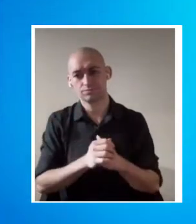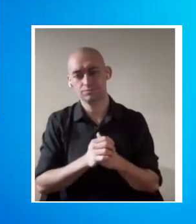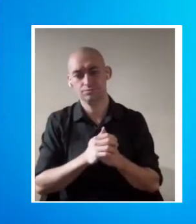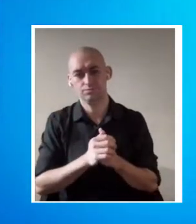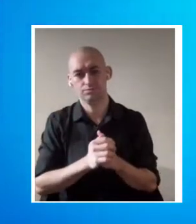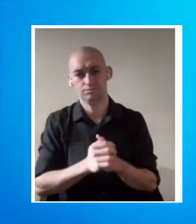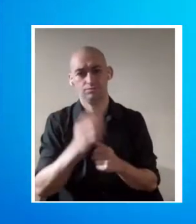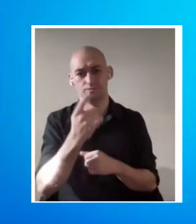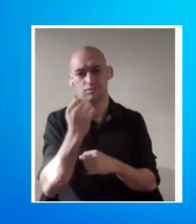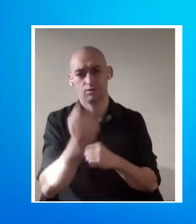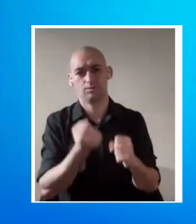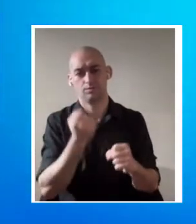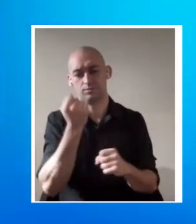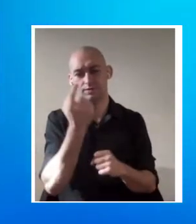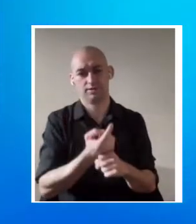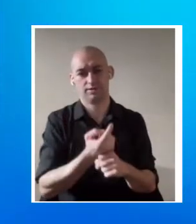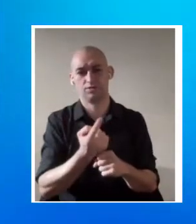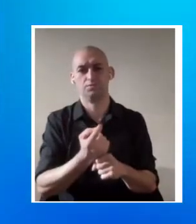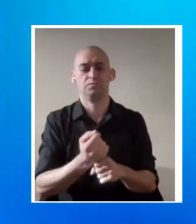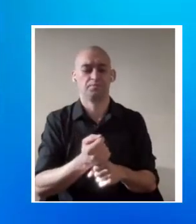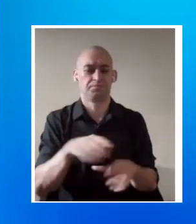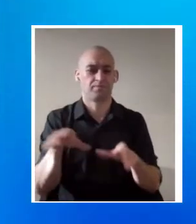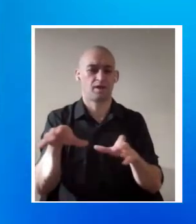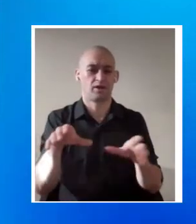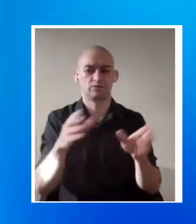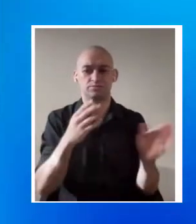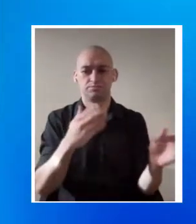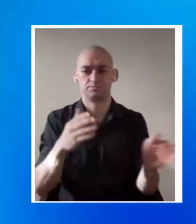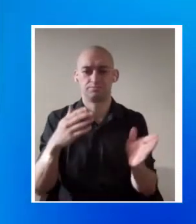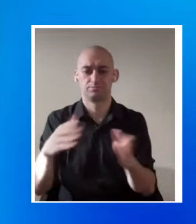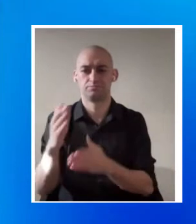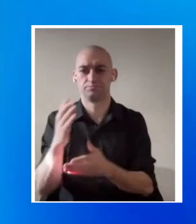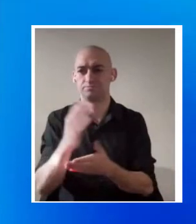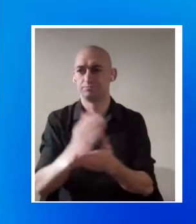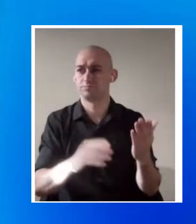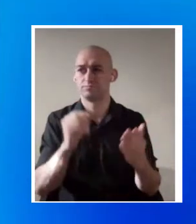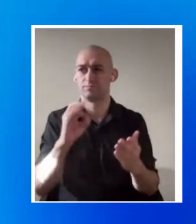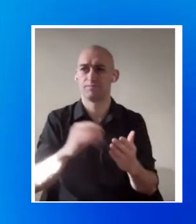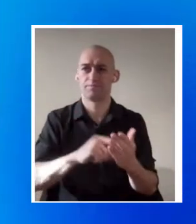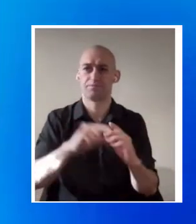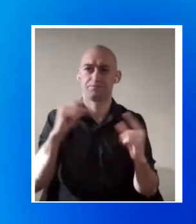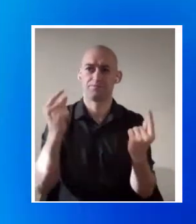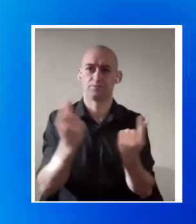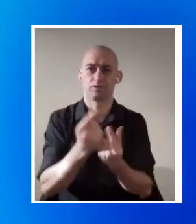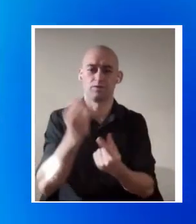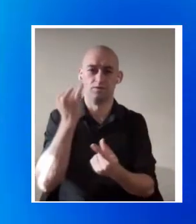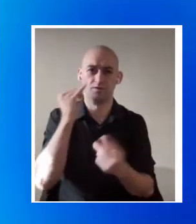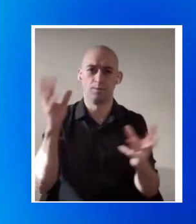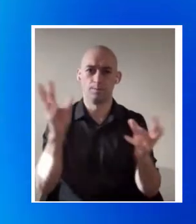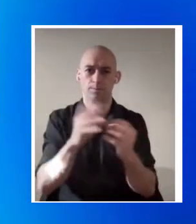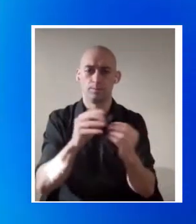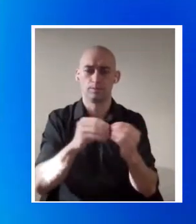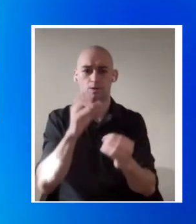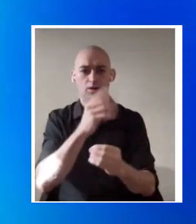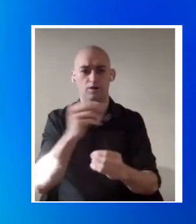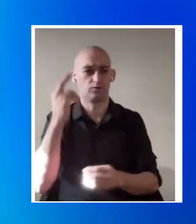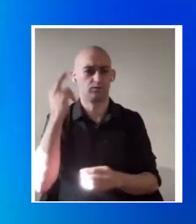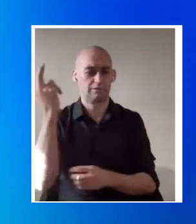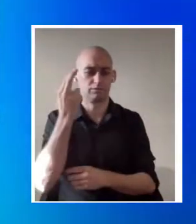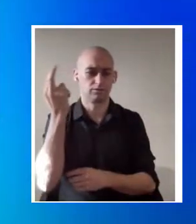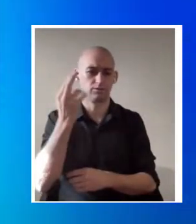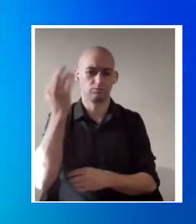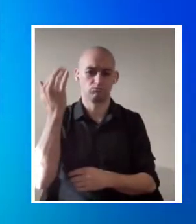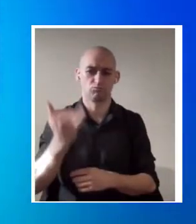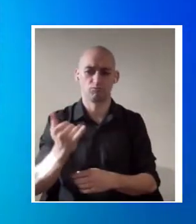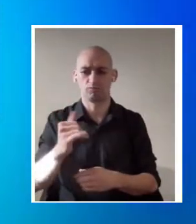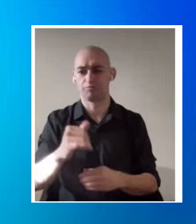action plan is part of a larger document called the Consolidated Plan, and its purpose is to list community priority needs